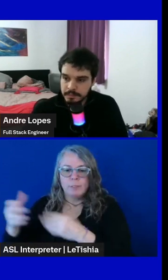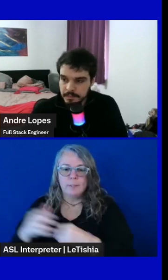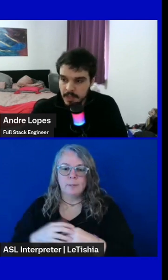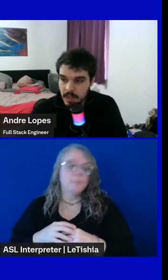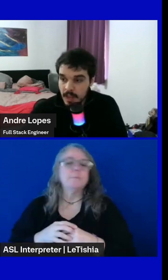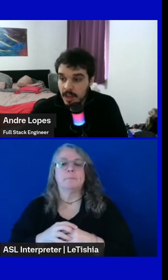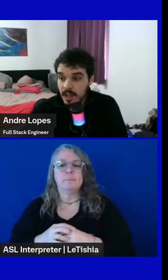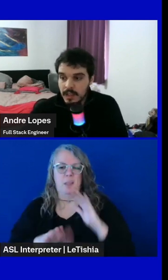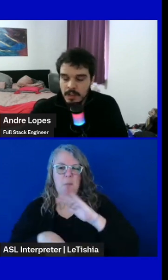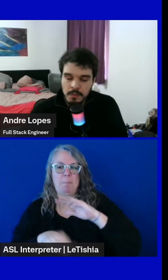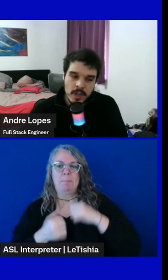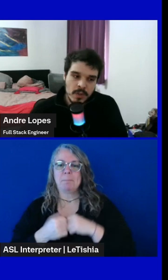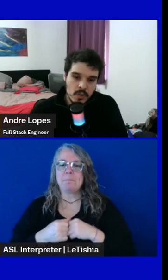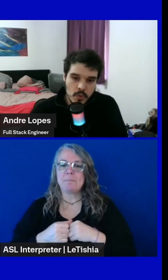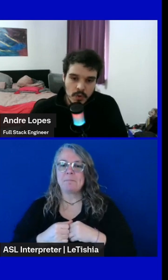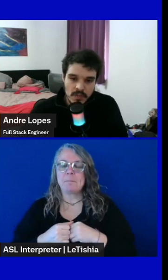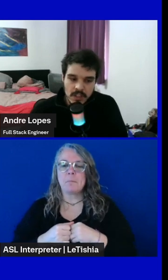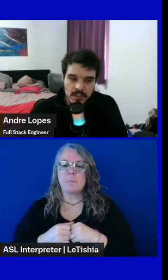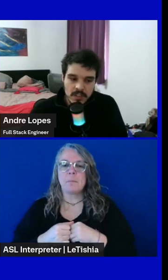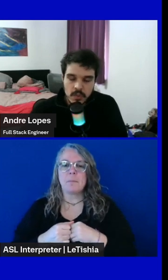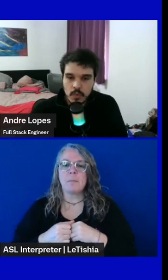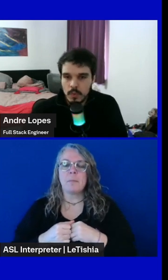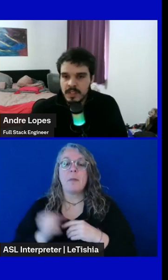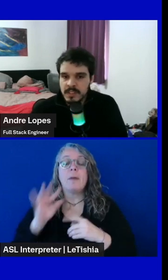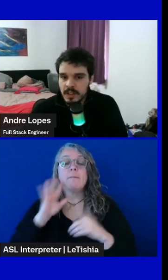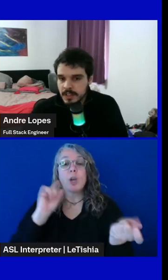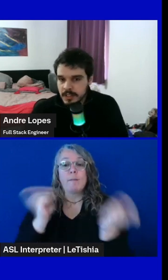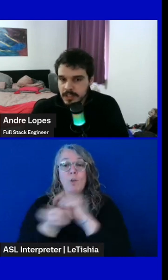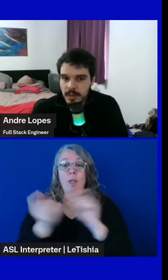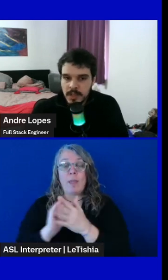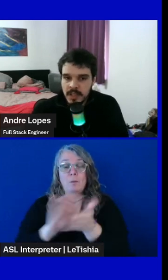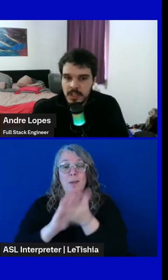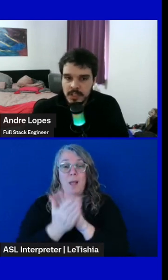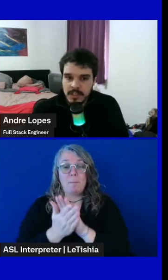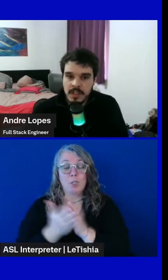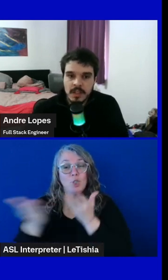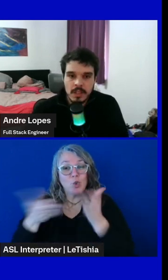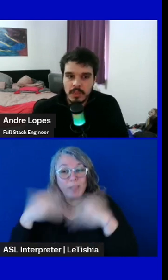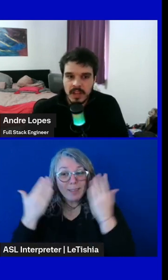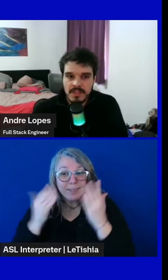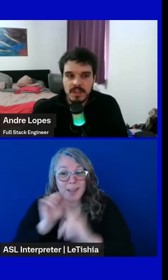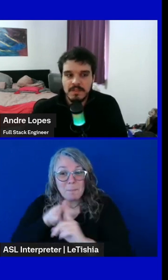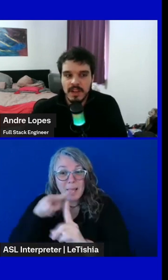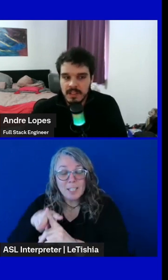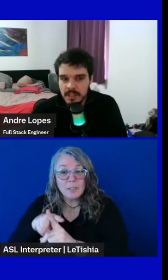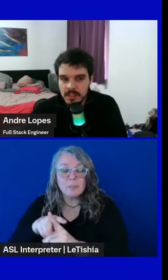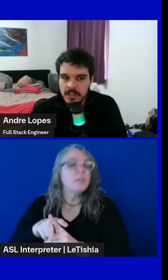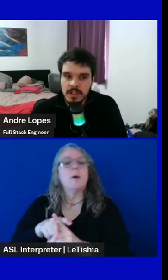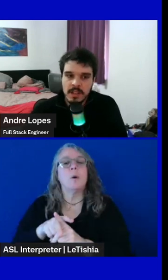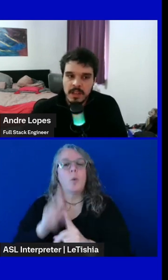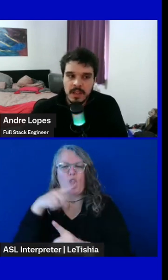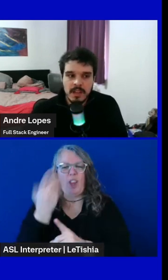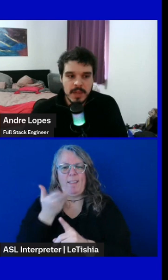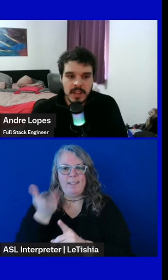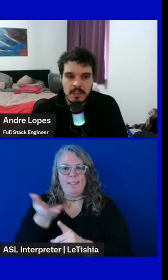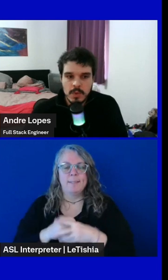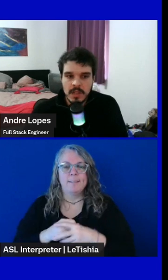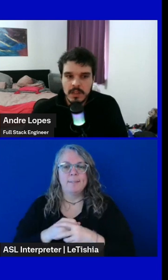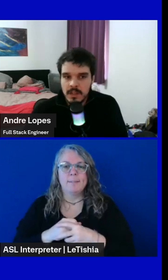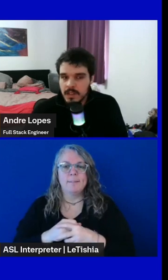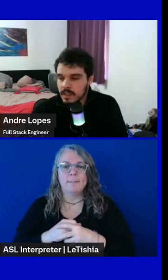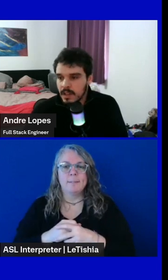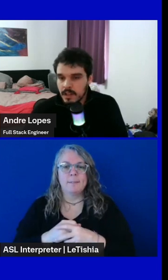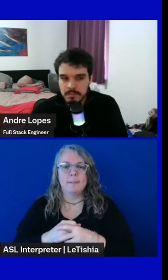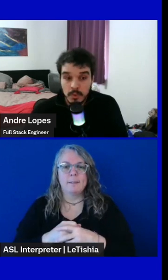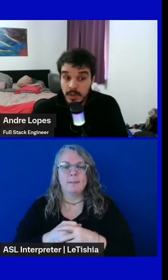below. And if we are going to convert this to a serverless application, you would have something like this: an API